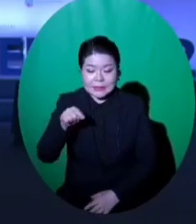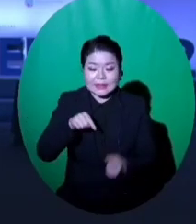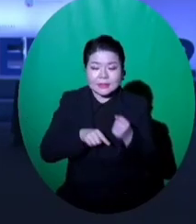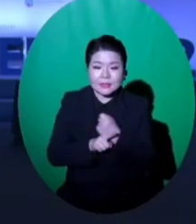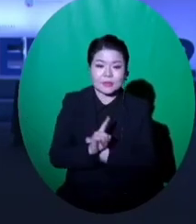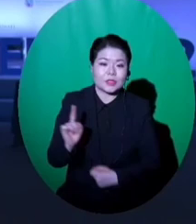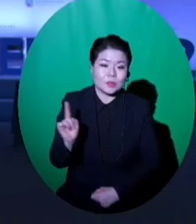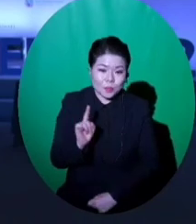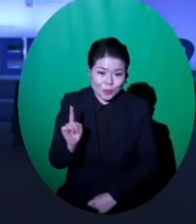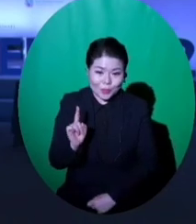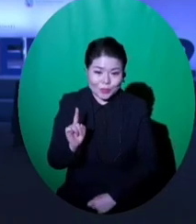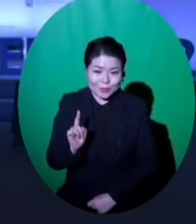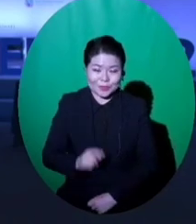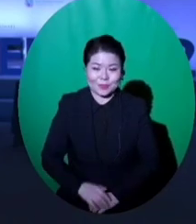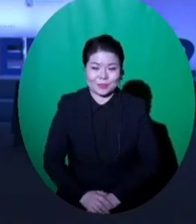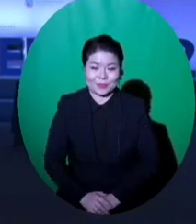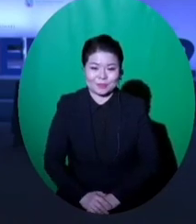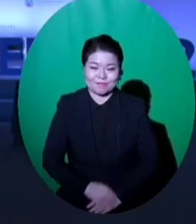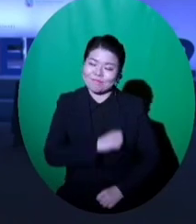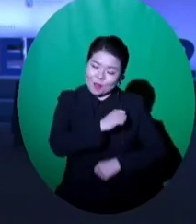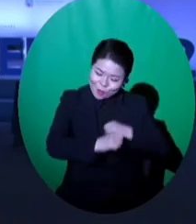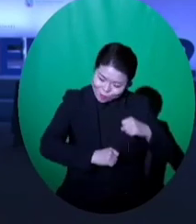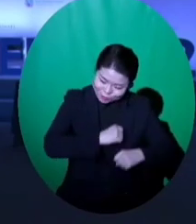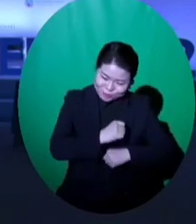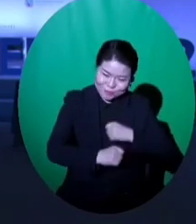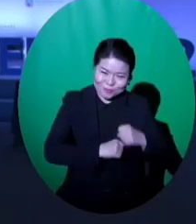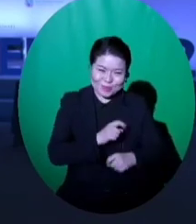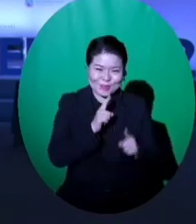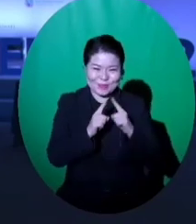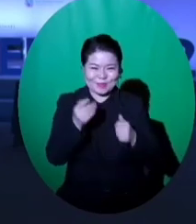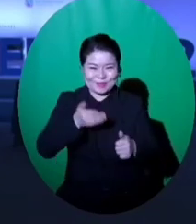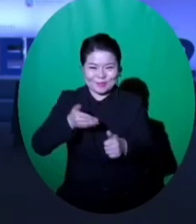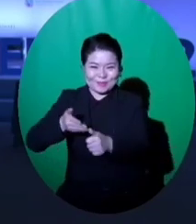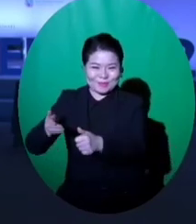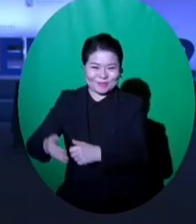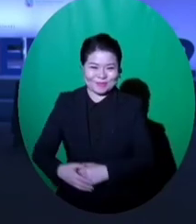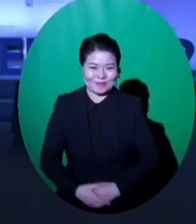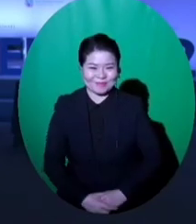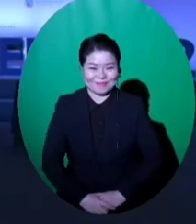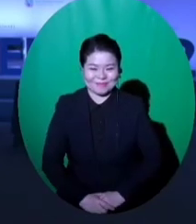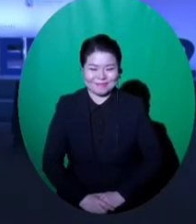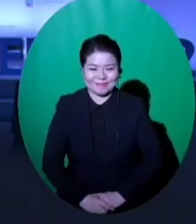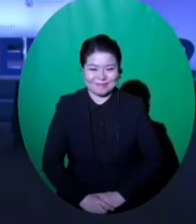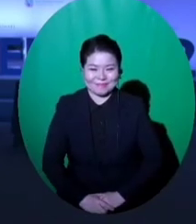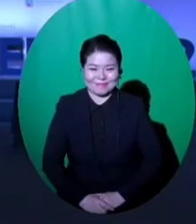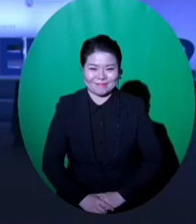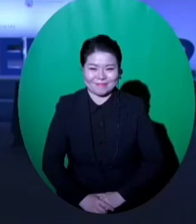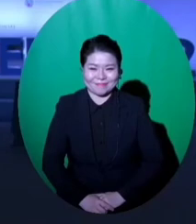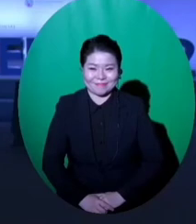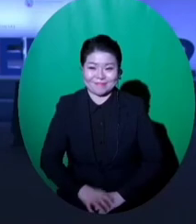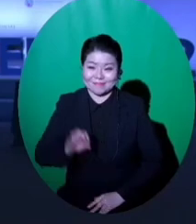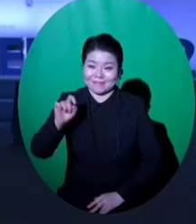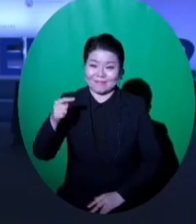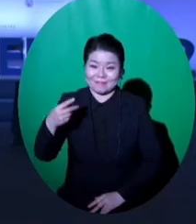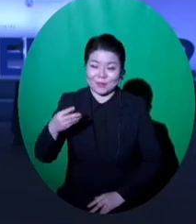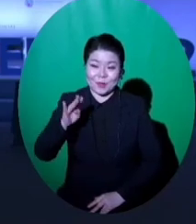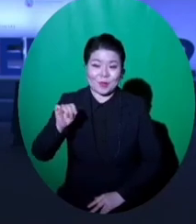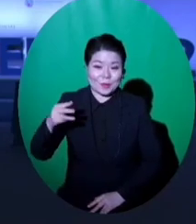to. Okay, and the Professor Folbre, could you respond